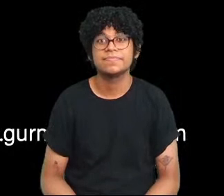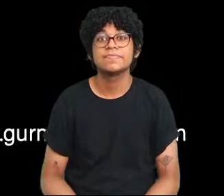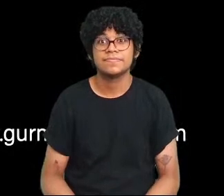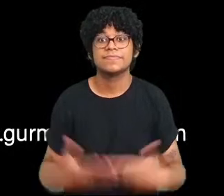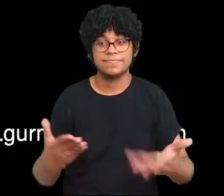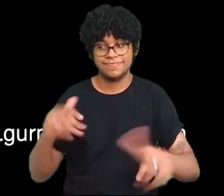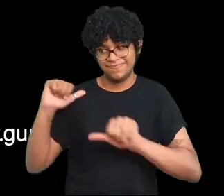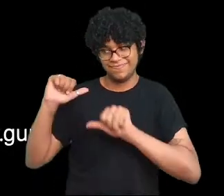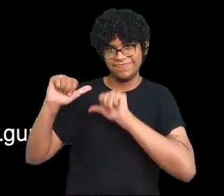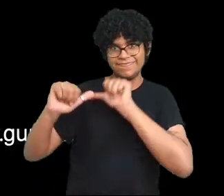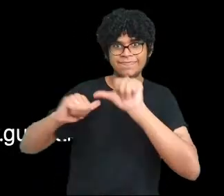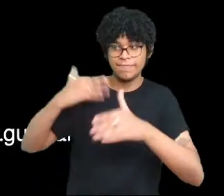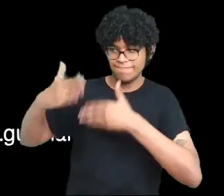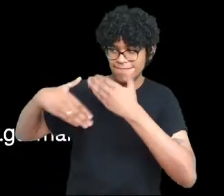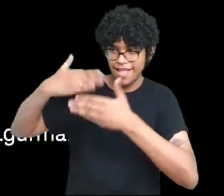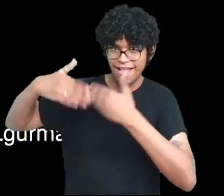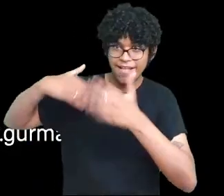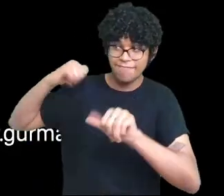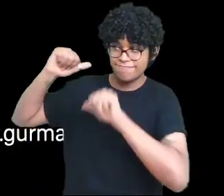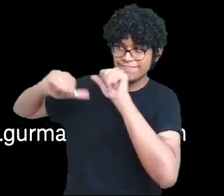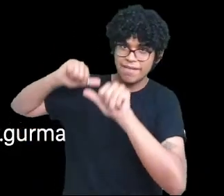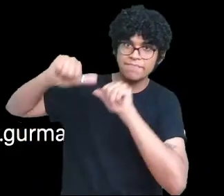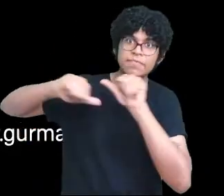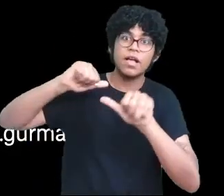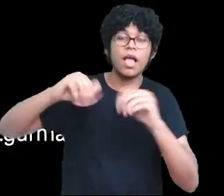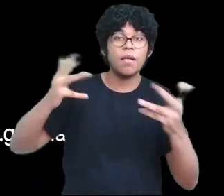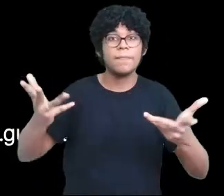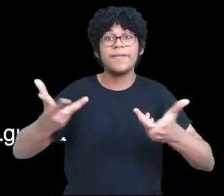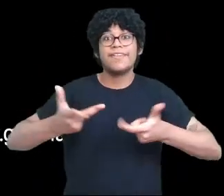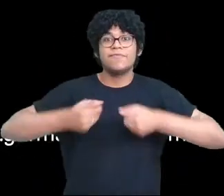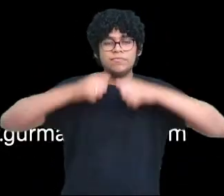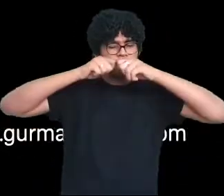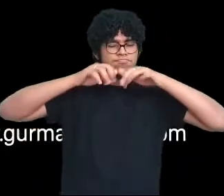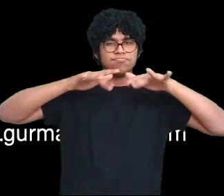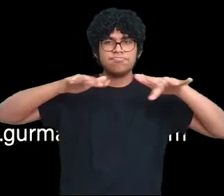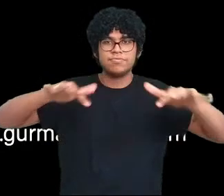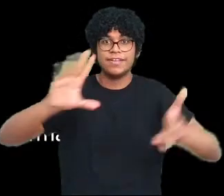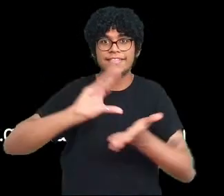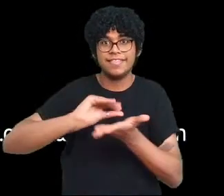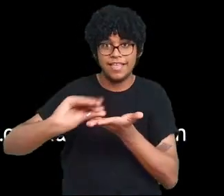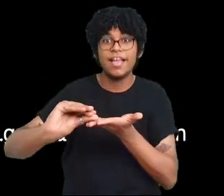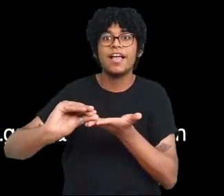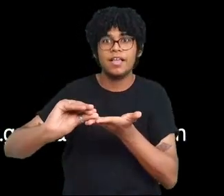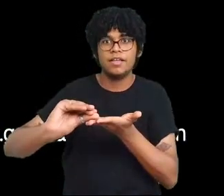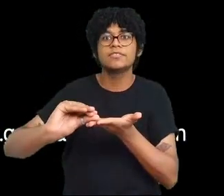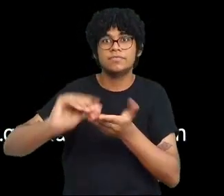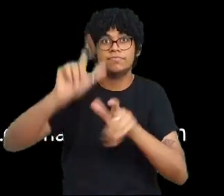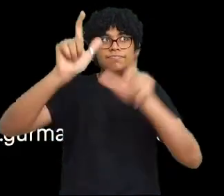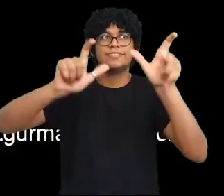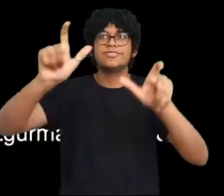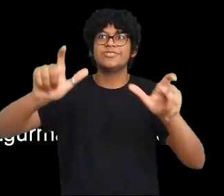data journalism to more and more people, we have still much further to go.